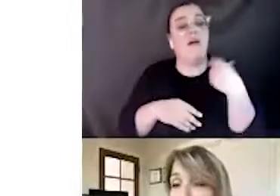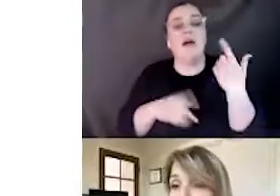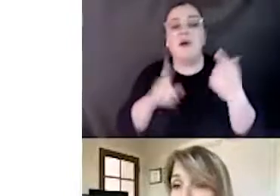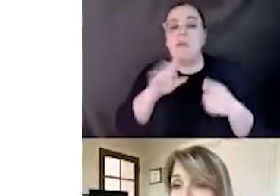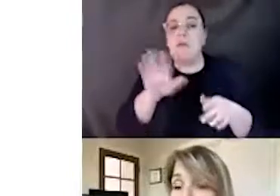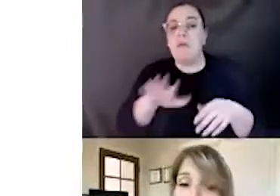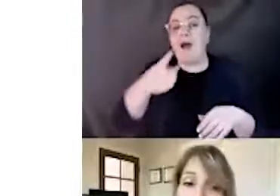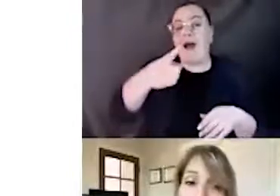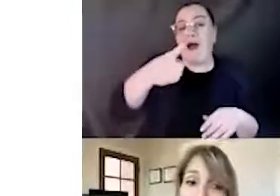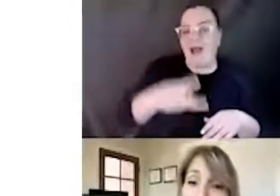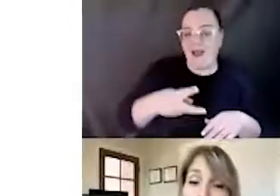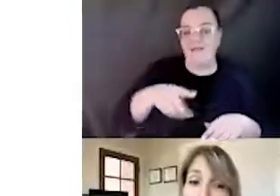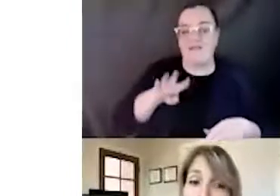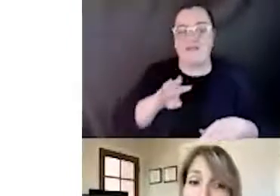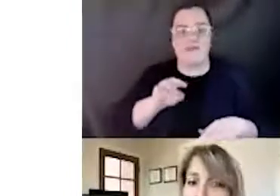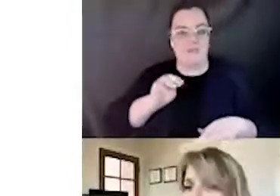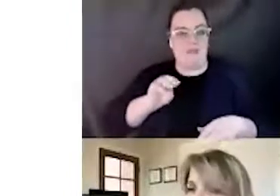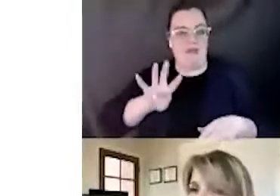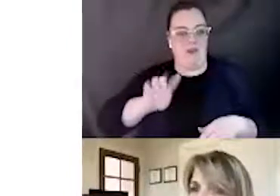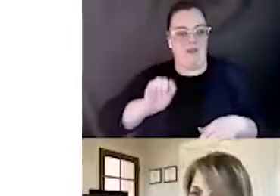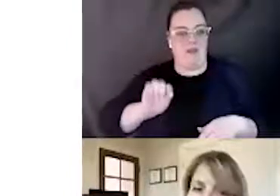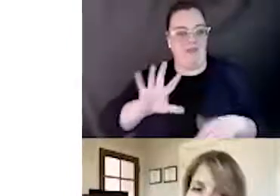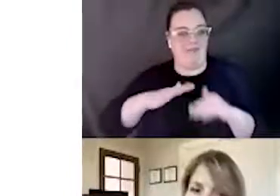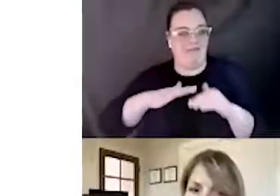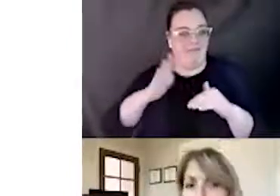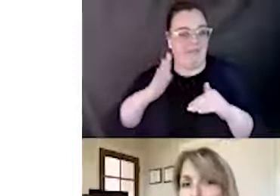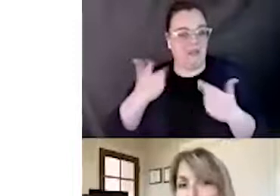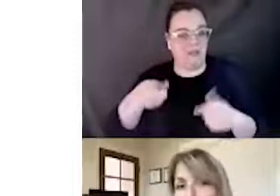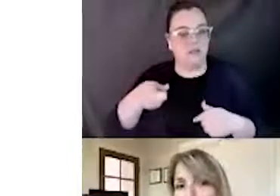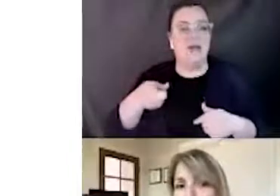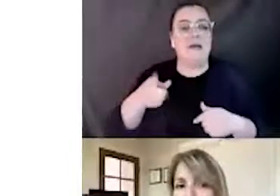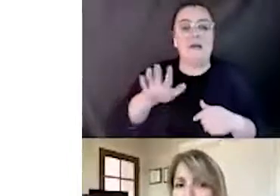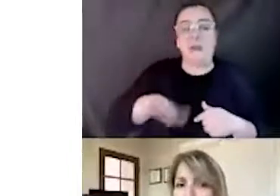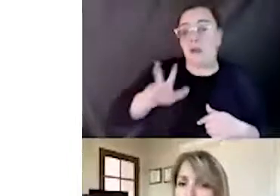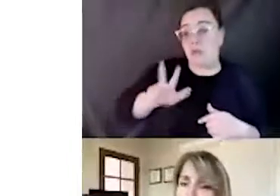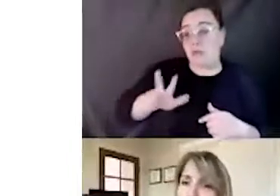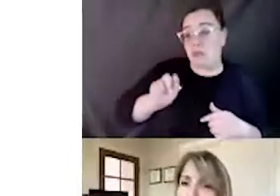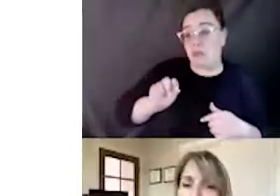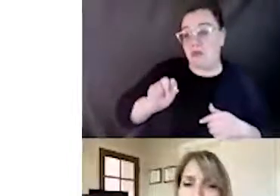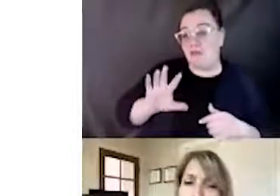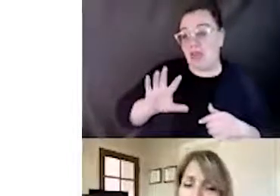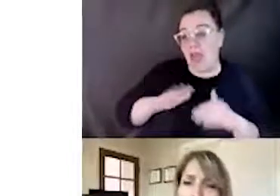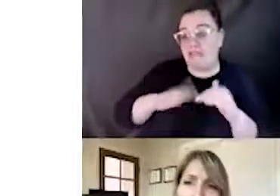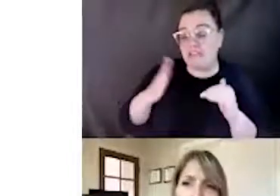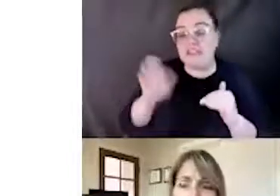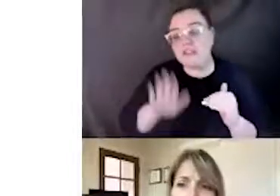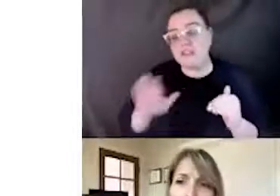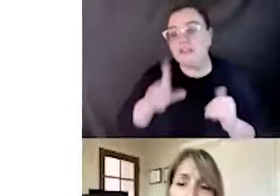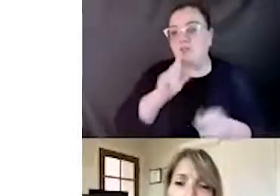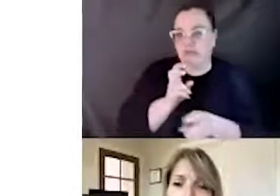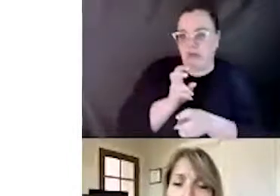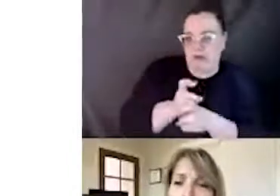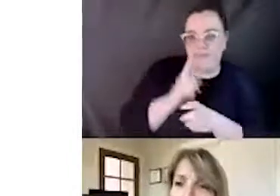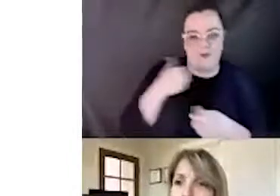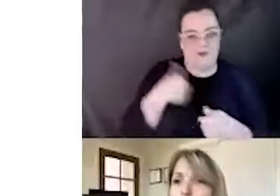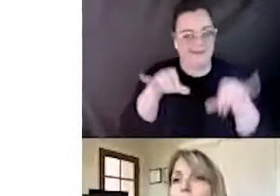magnitude 4.5 and larger. And we didn't do so well with about 3.5 and larger. So magnitude 3.5 is really pushing the thresholds of what we